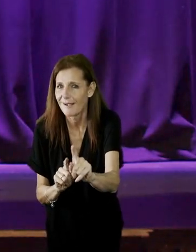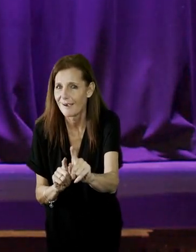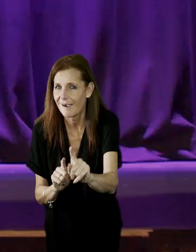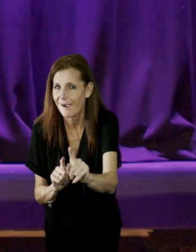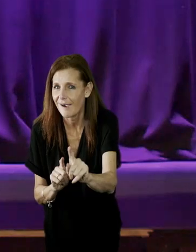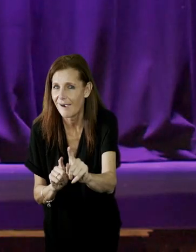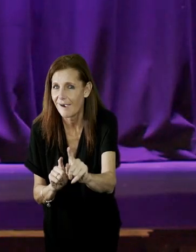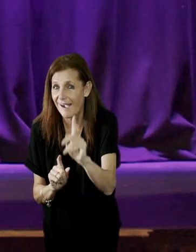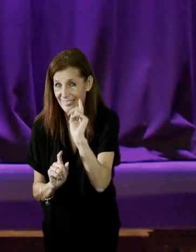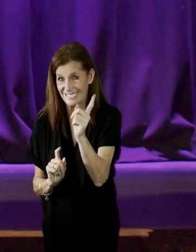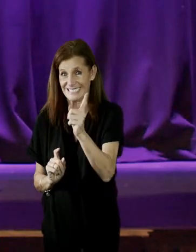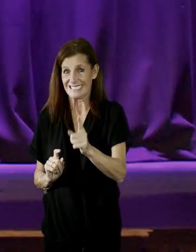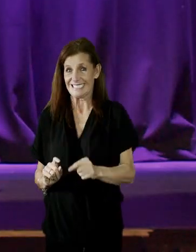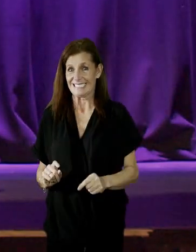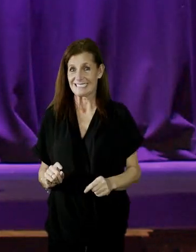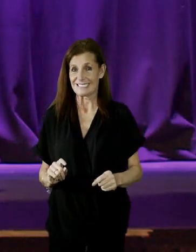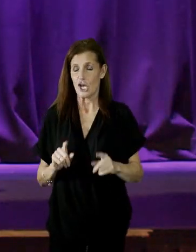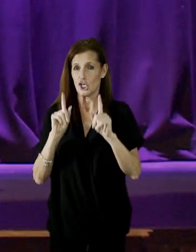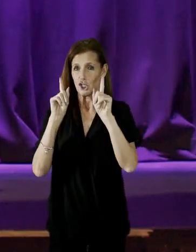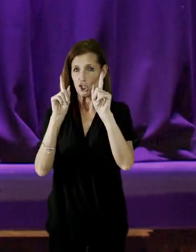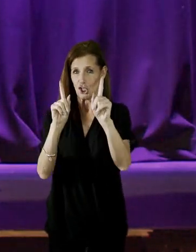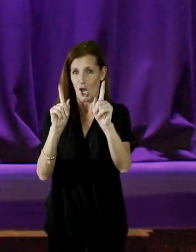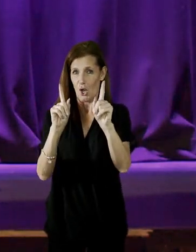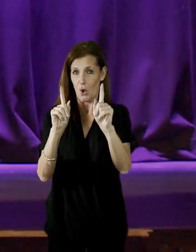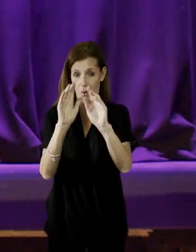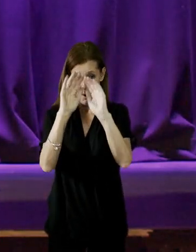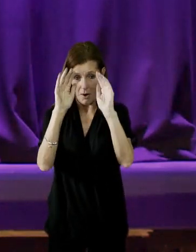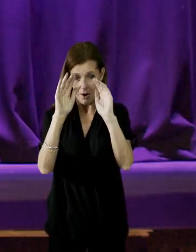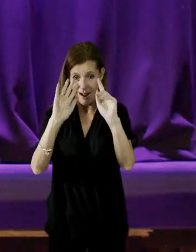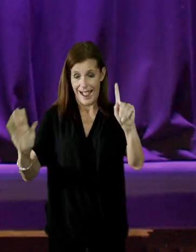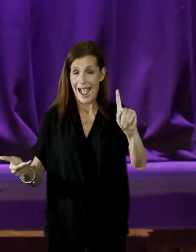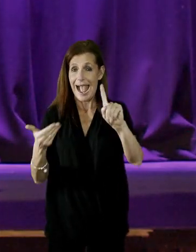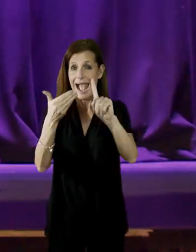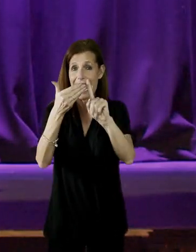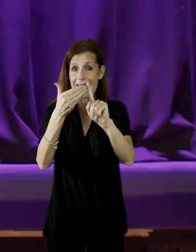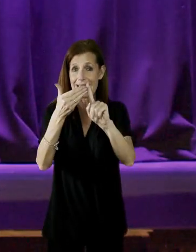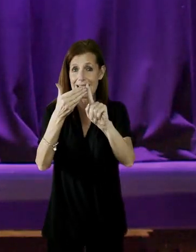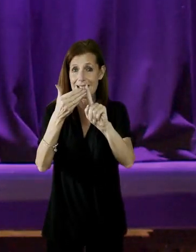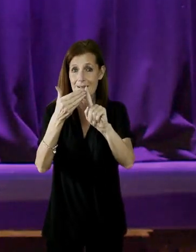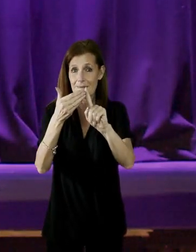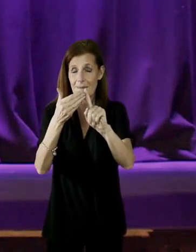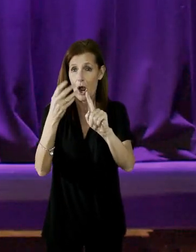The objective of the sport is to get hit by the ball.